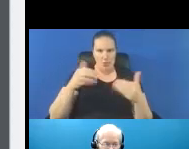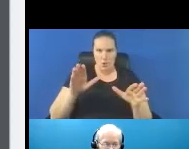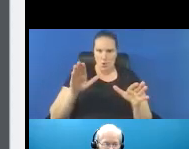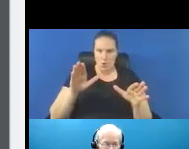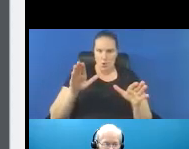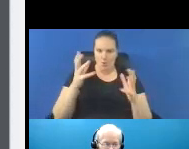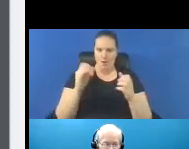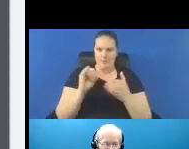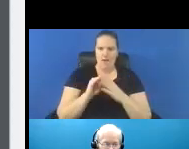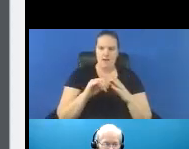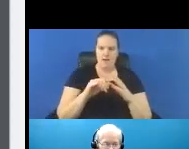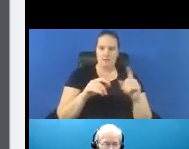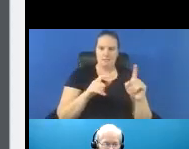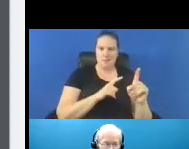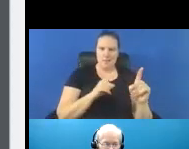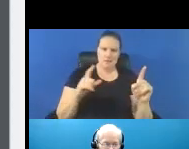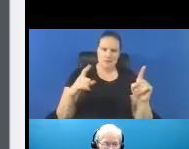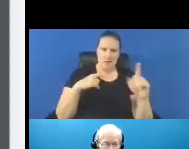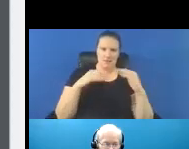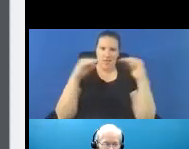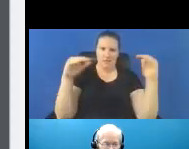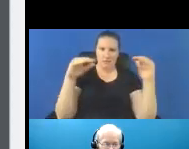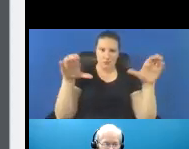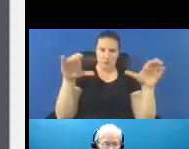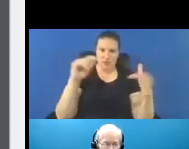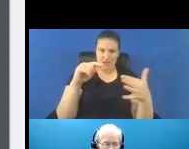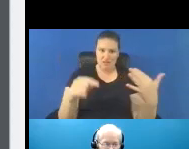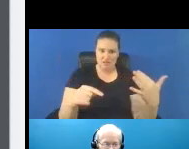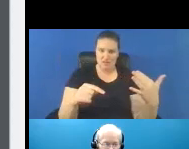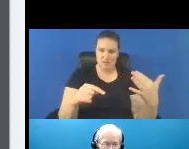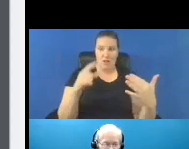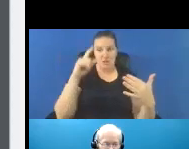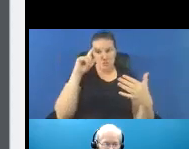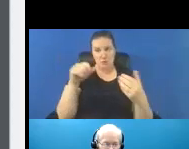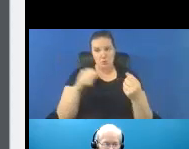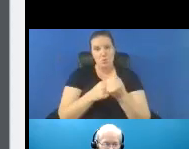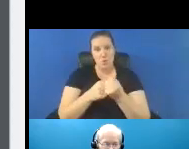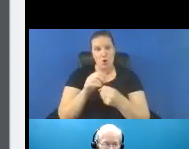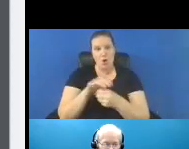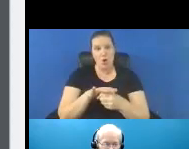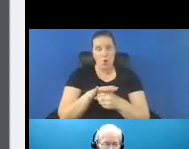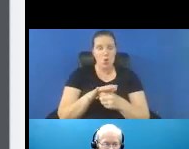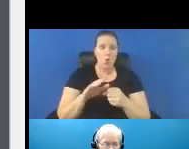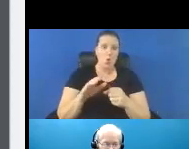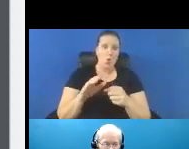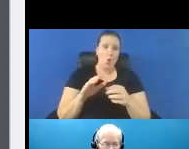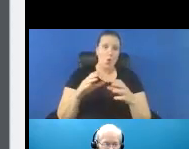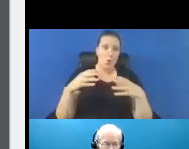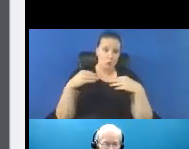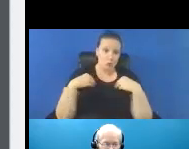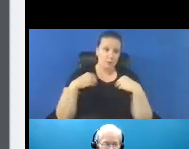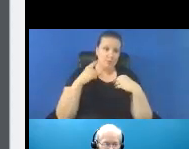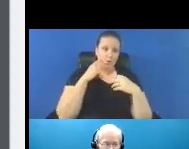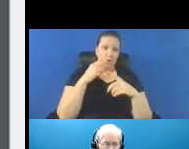at a legislative level. I do think we need to support local ownership of rental housing, but I don't know that